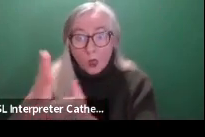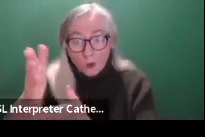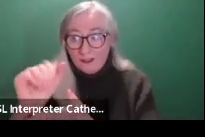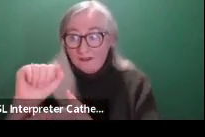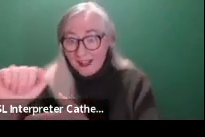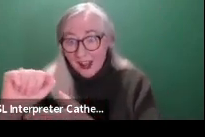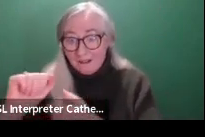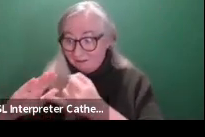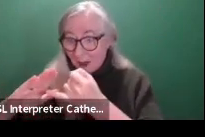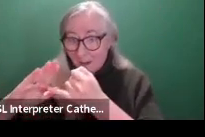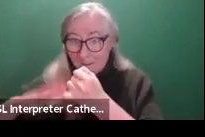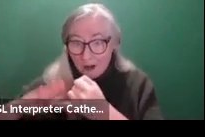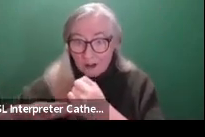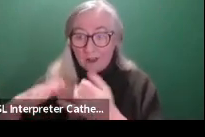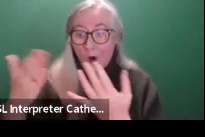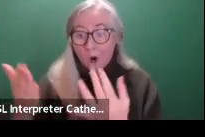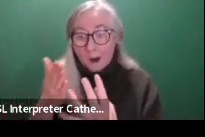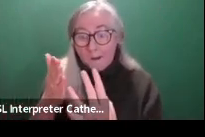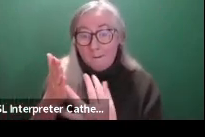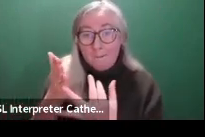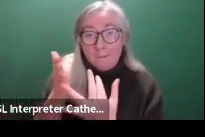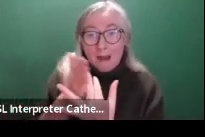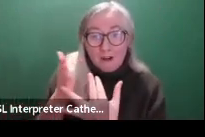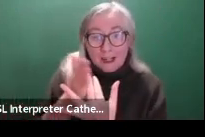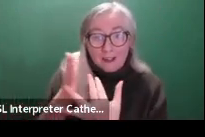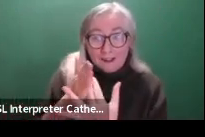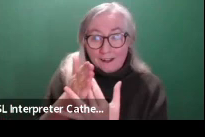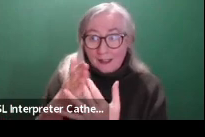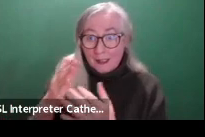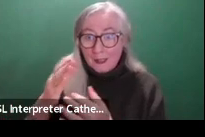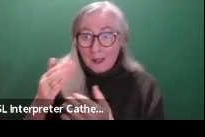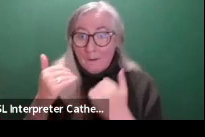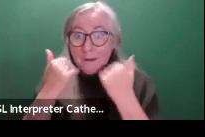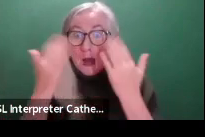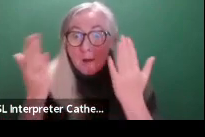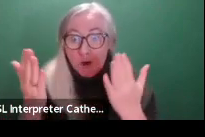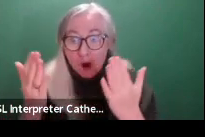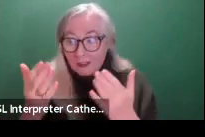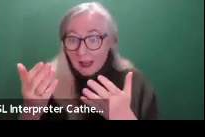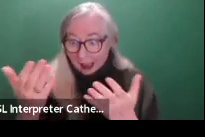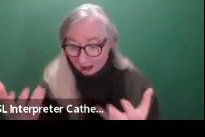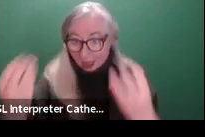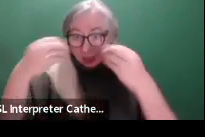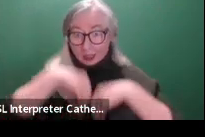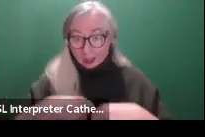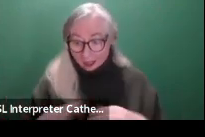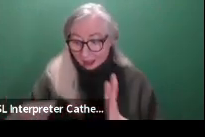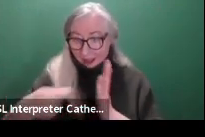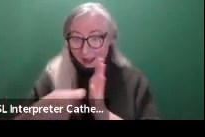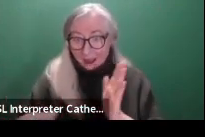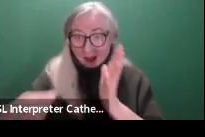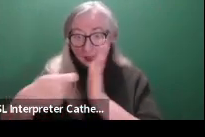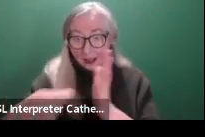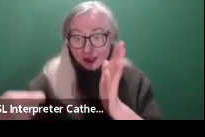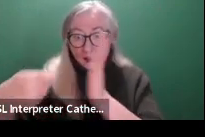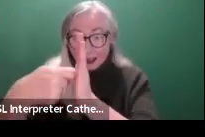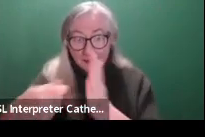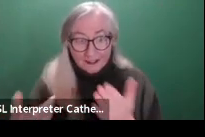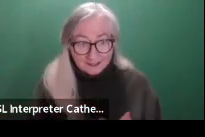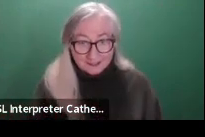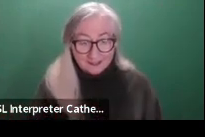of perimenopause and menopause, which means that that's something else that they're having to manage. And so work's where we'll go to